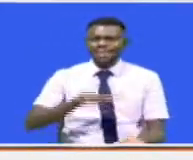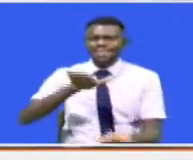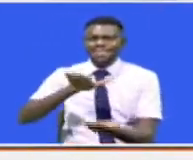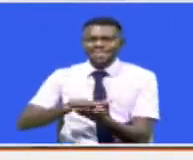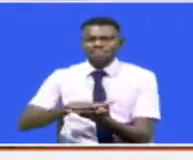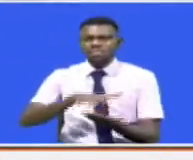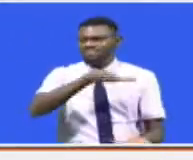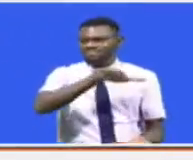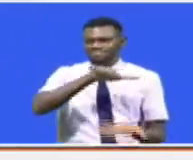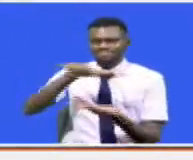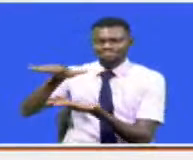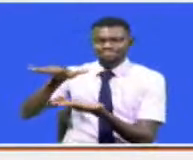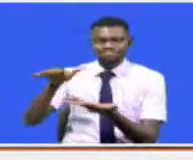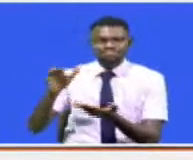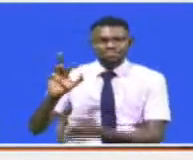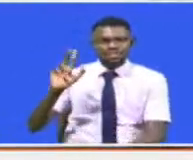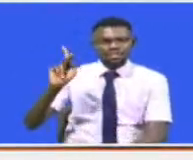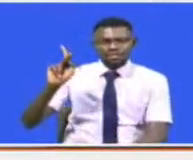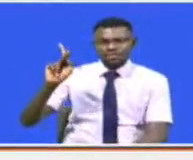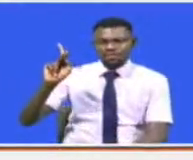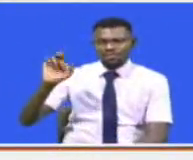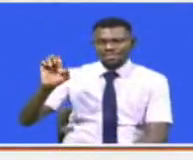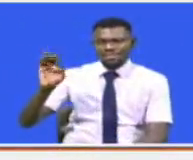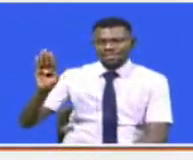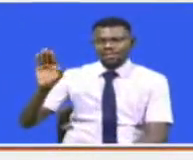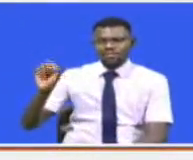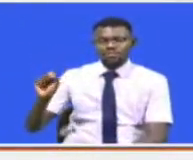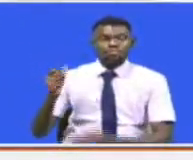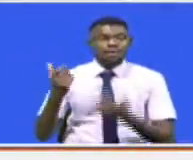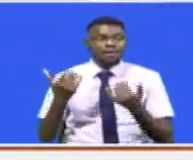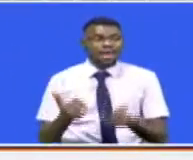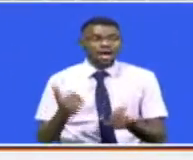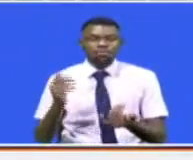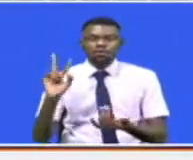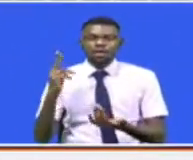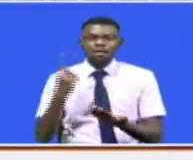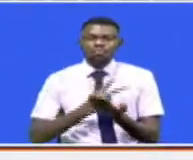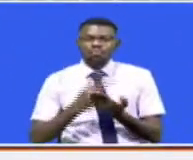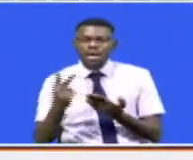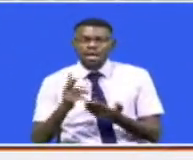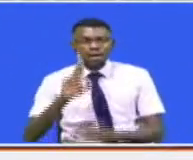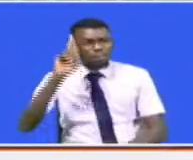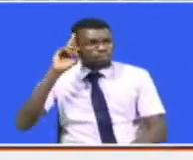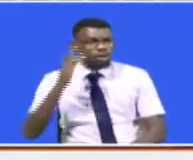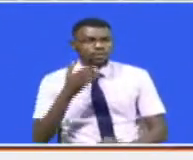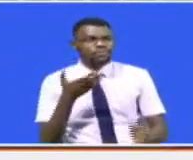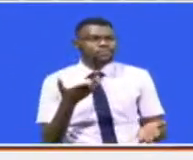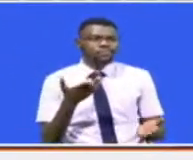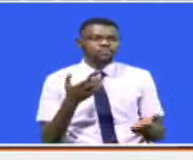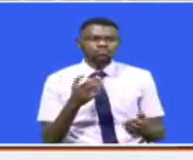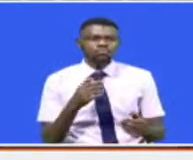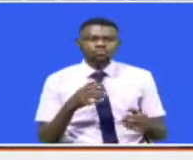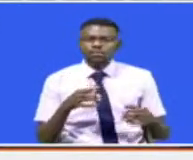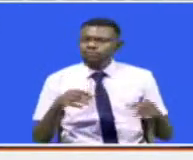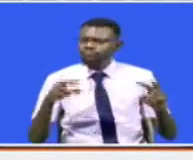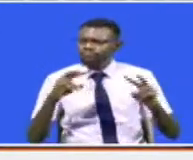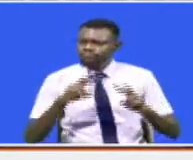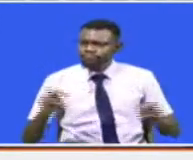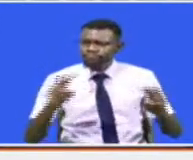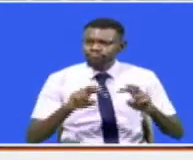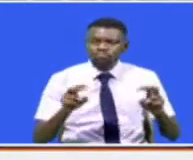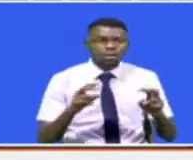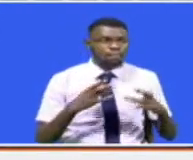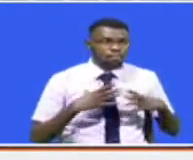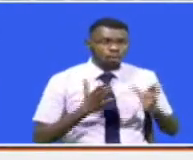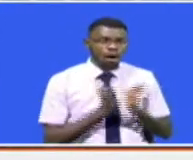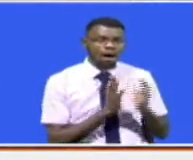the Kenya Bureau of Statistics (KEBS) enters its second week, police on Wednesday, working on a tip-off from the public,